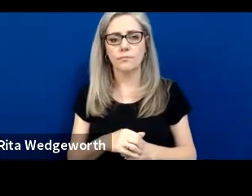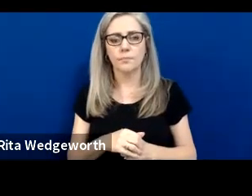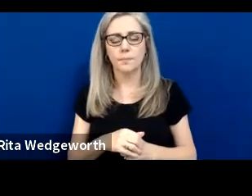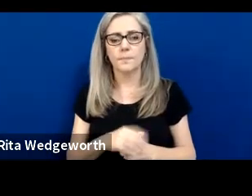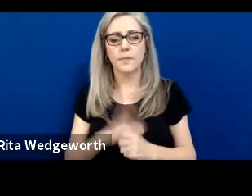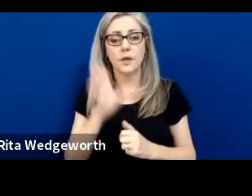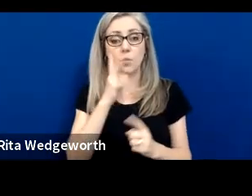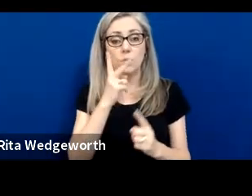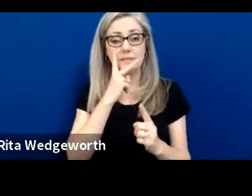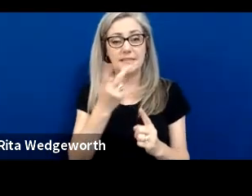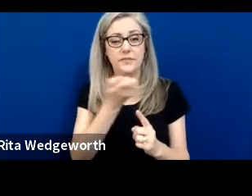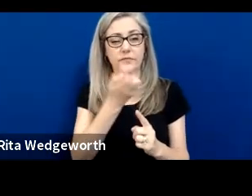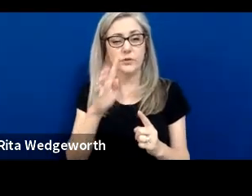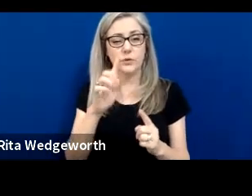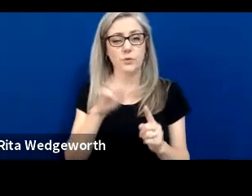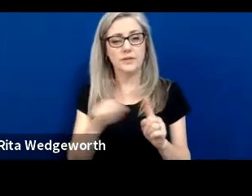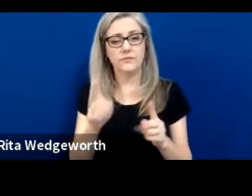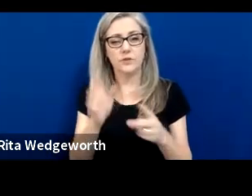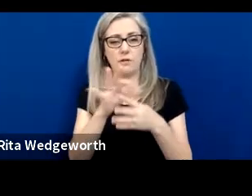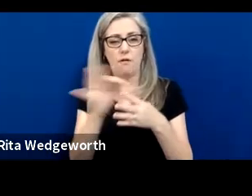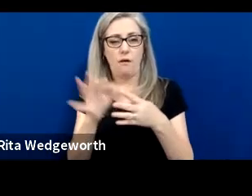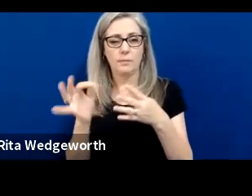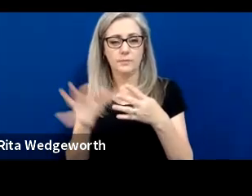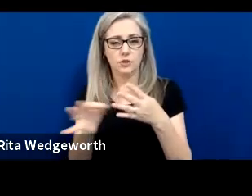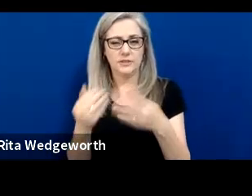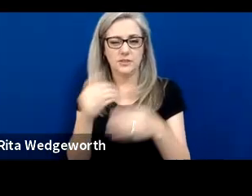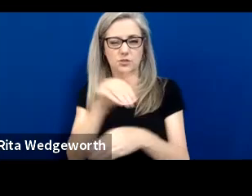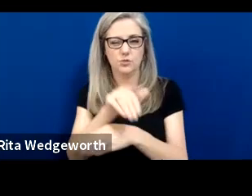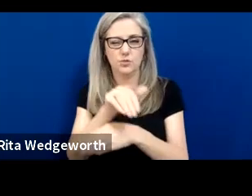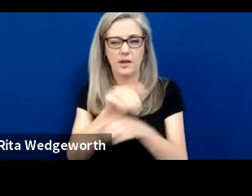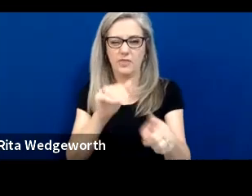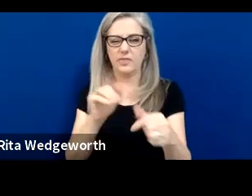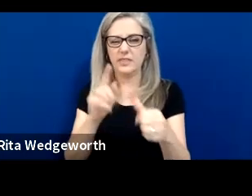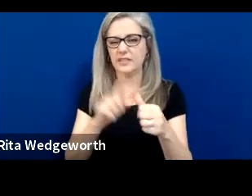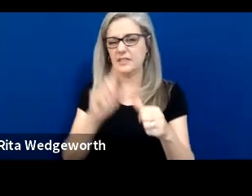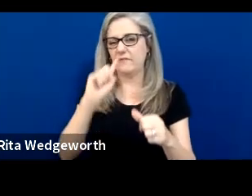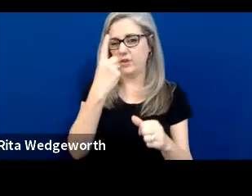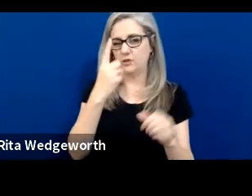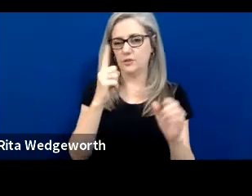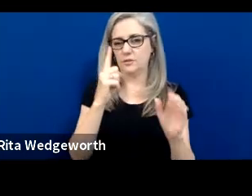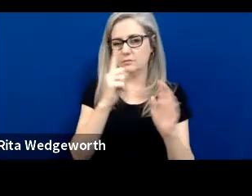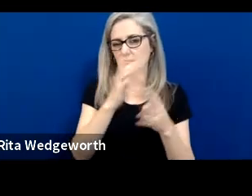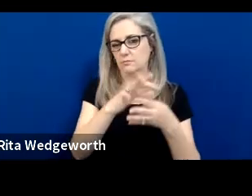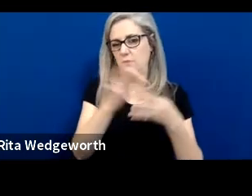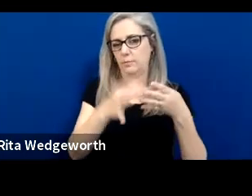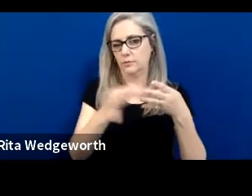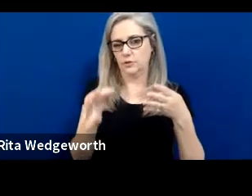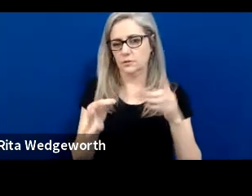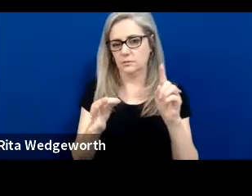You'll see a couple of different options from us tonight. So this is the first option, and this one